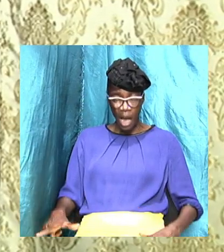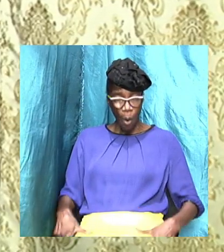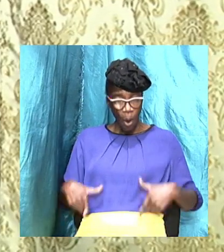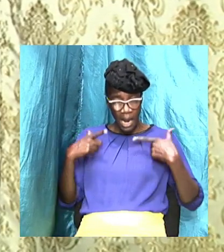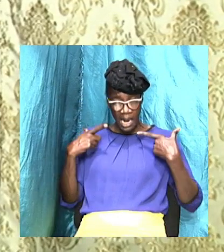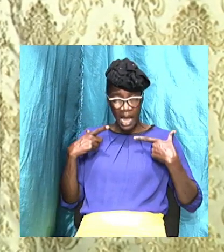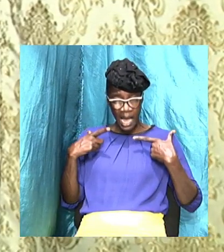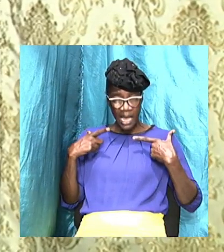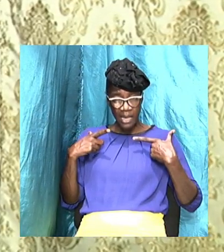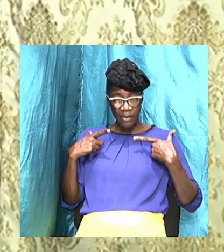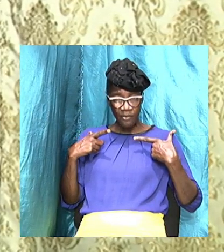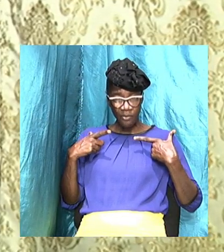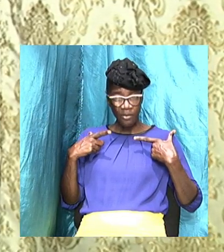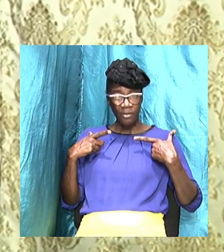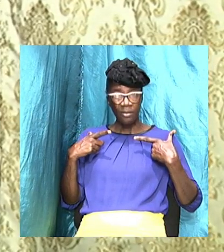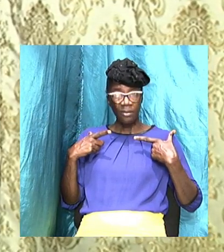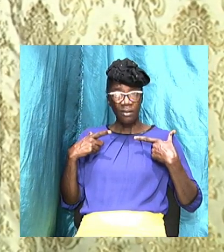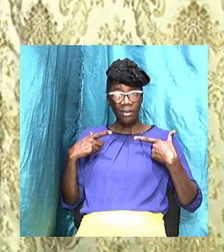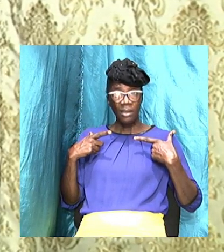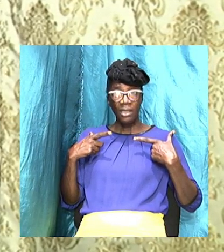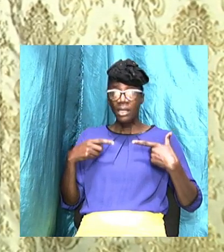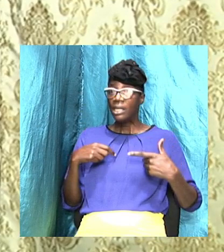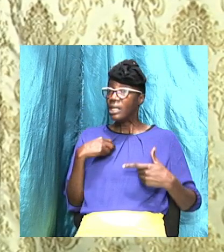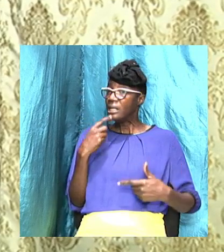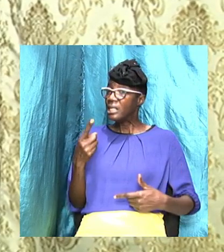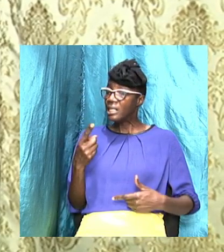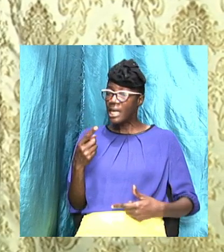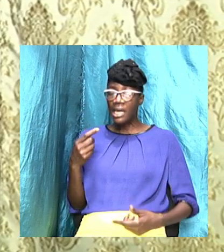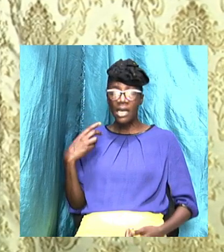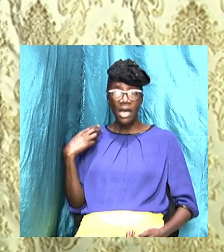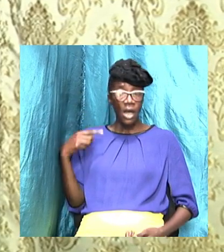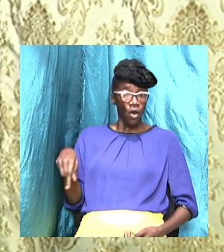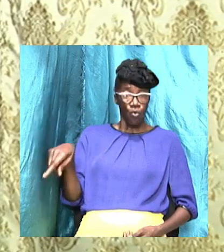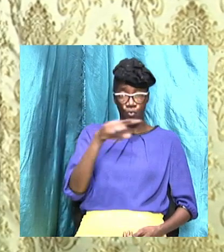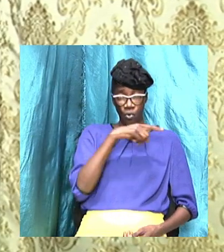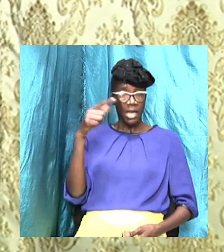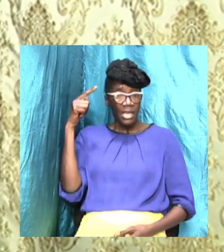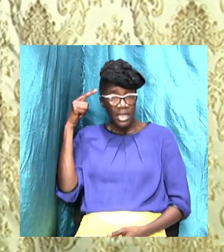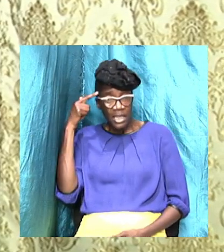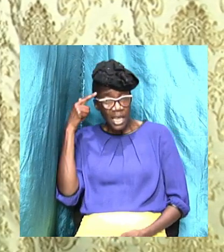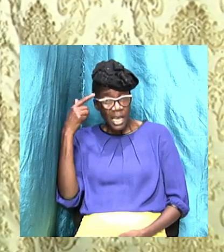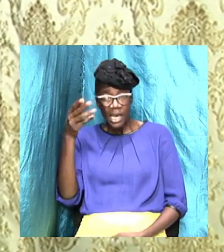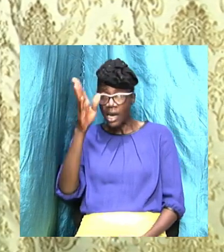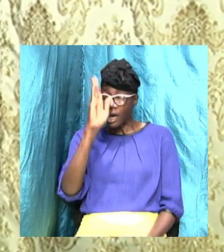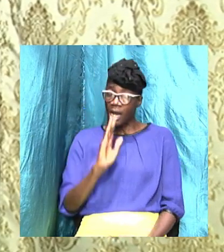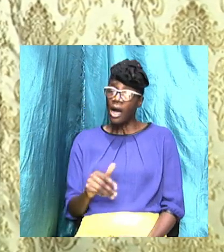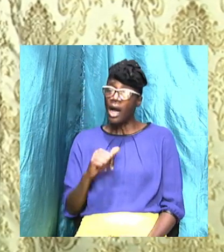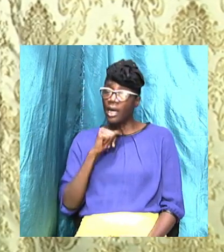is, it says that we think that God is not holy.